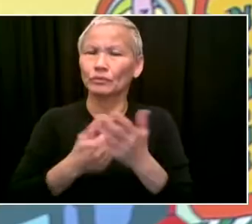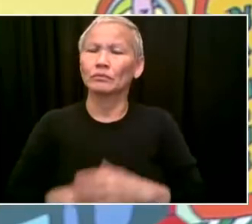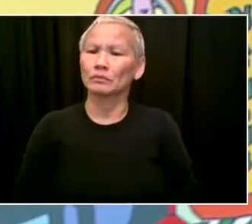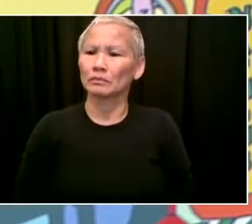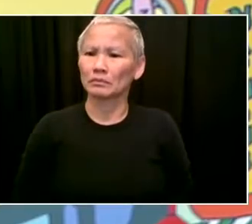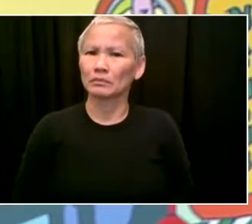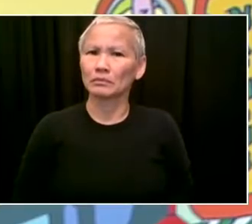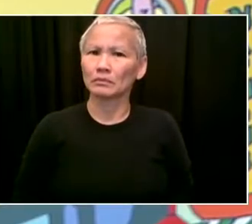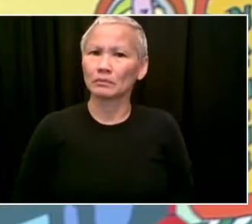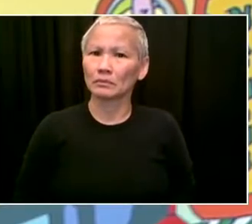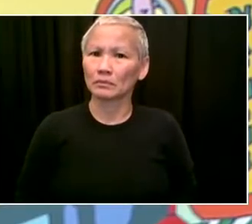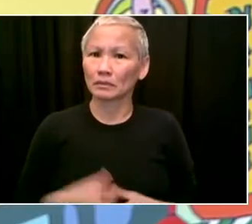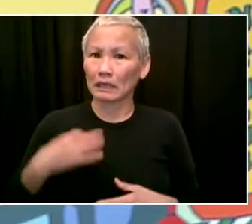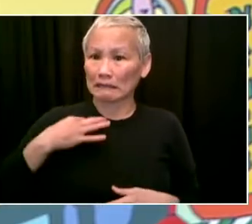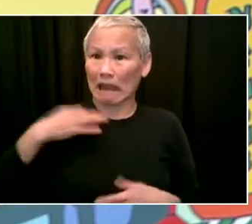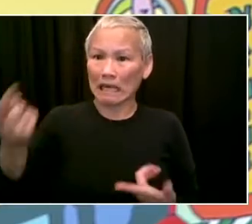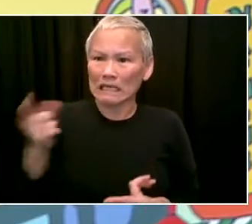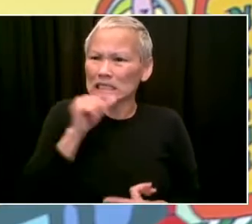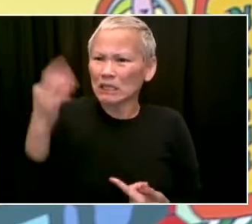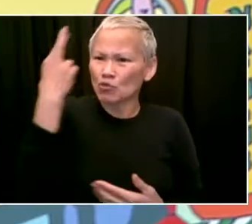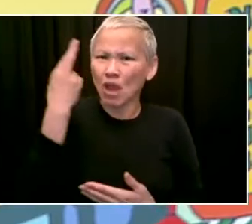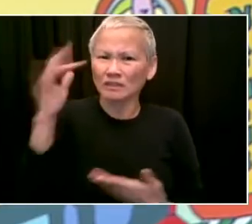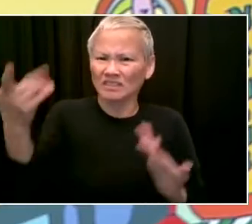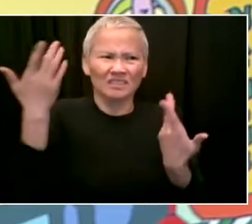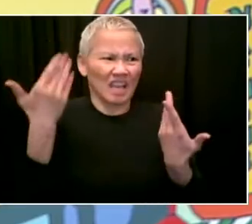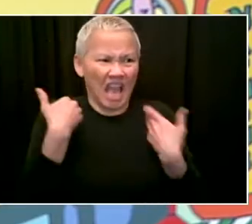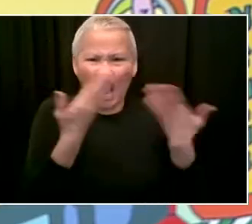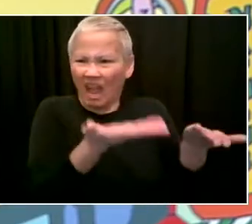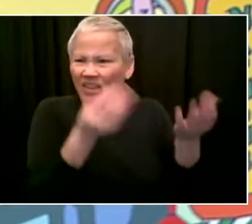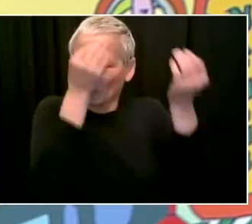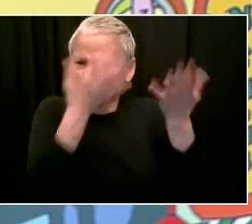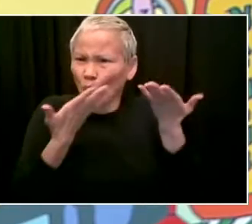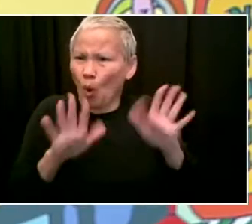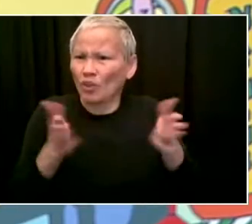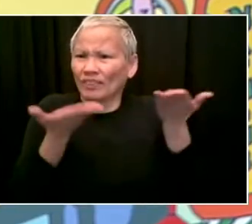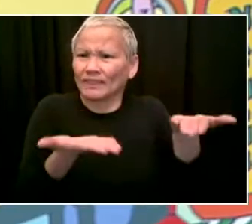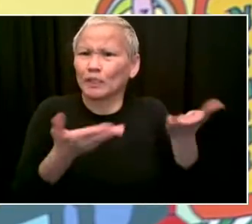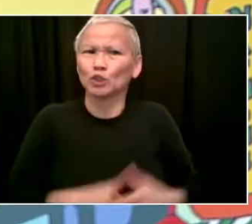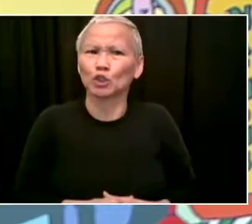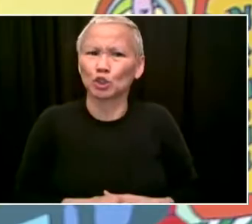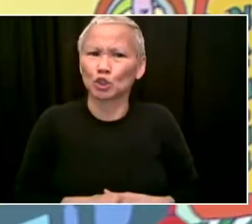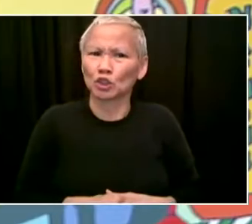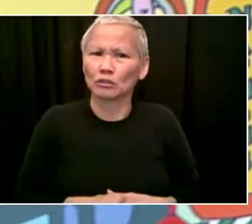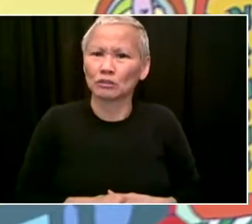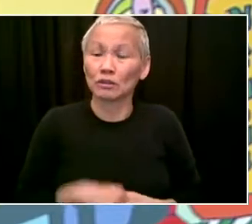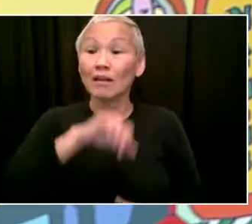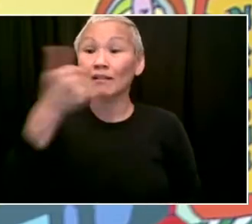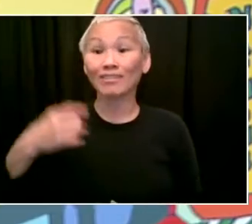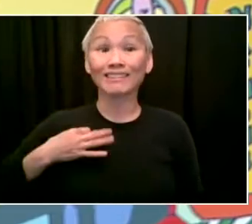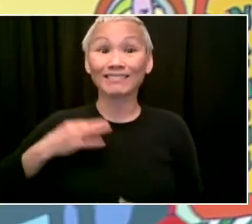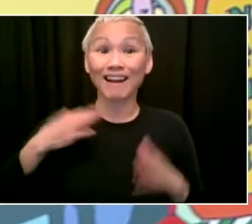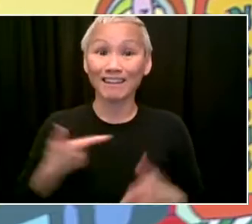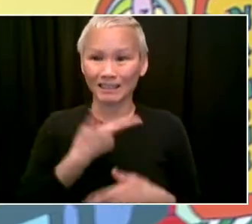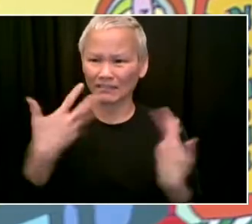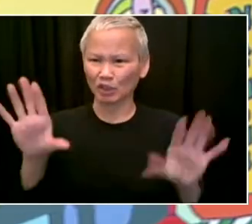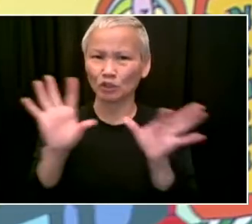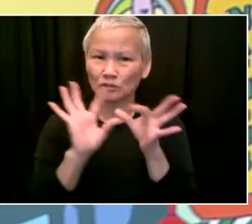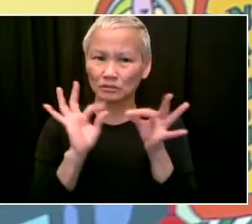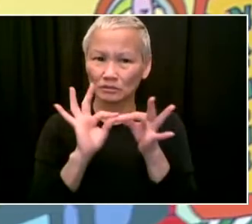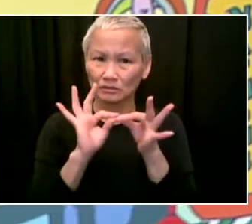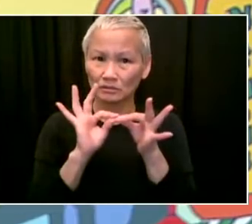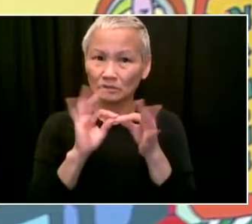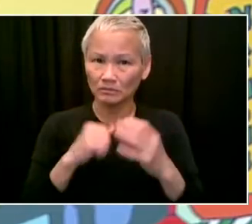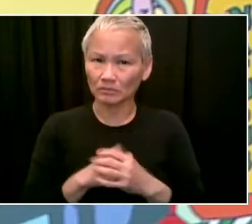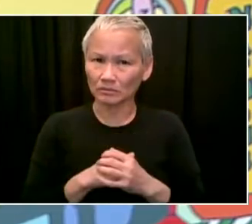The fact that one of the candidates is saying we should not spend stimulus dollars when in fact the entire